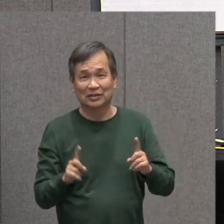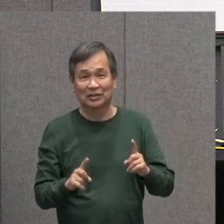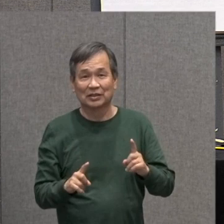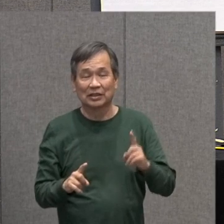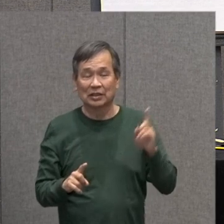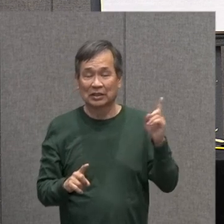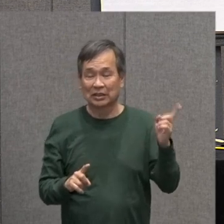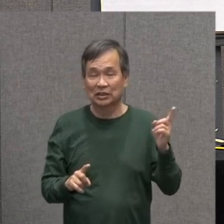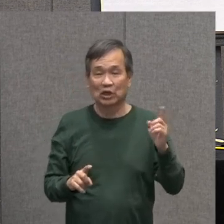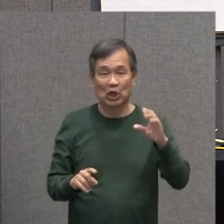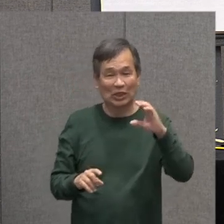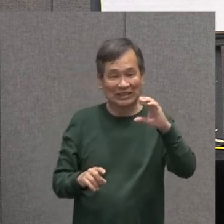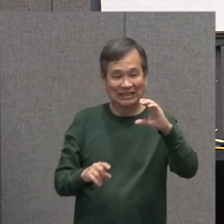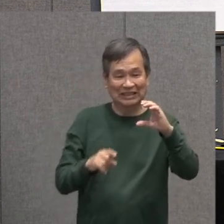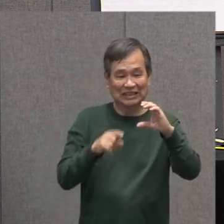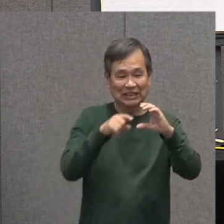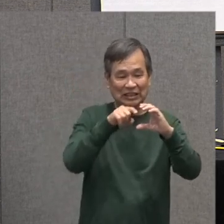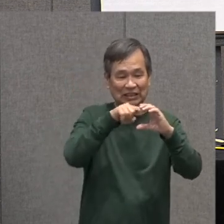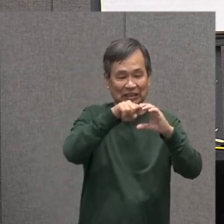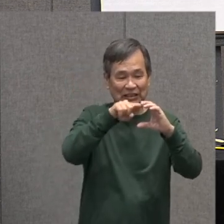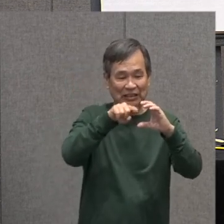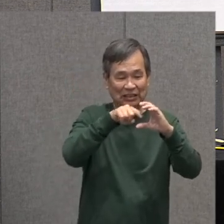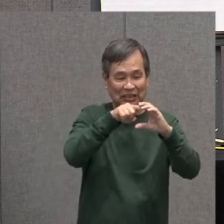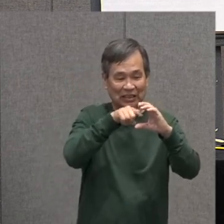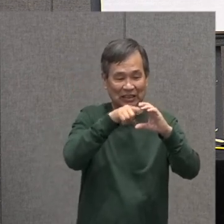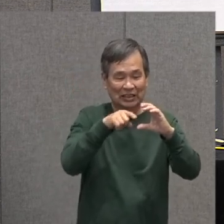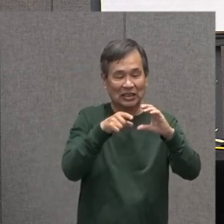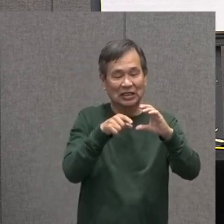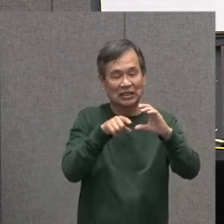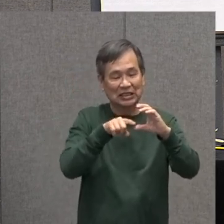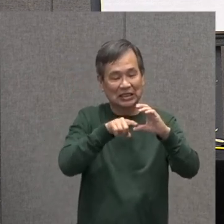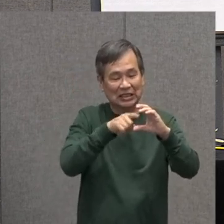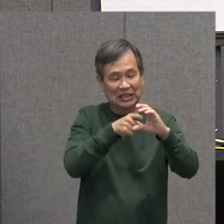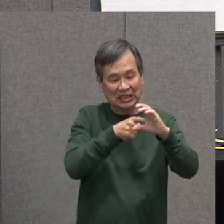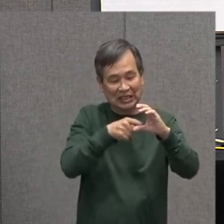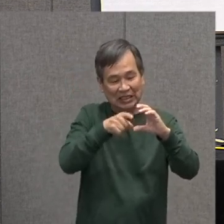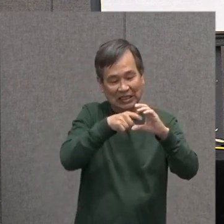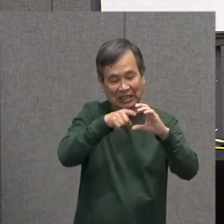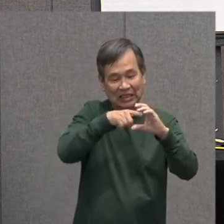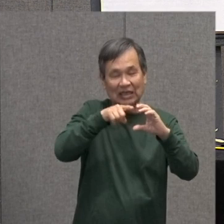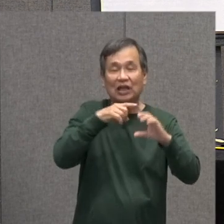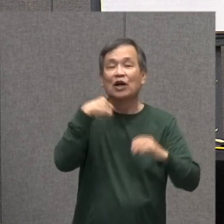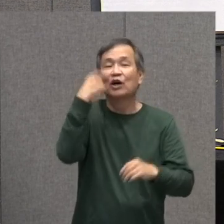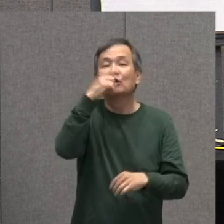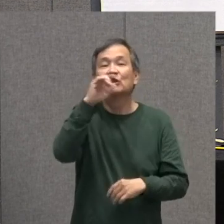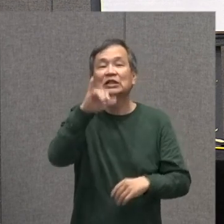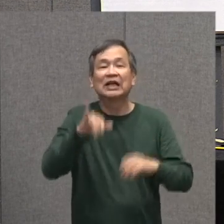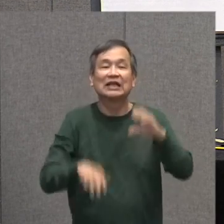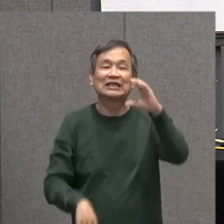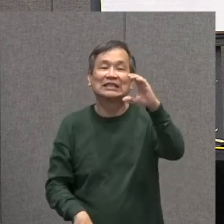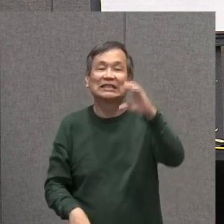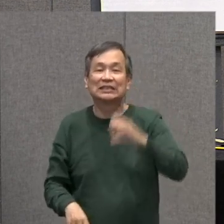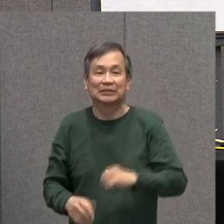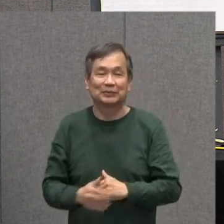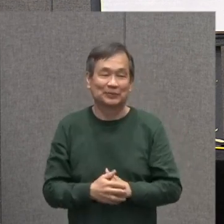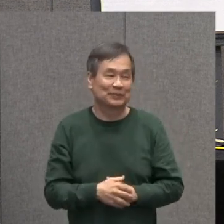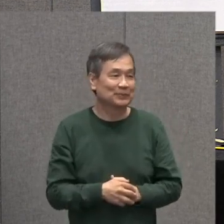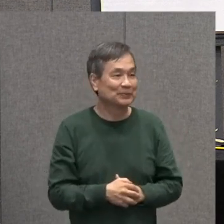curl. A C curl. That's right. Because when you're done with it, it kind of ends up looking like a C. Oh. I don't know if it's curving back on itself. It looks like it.